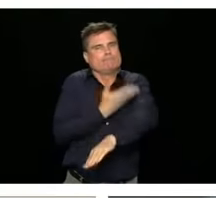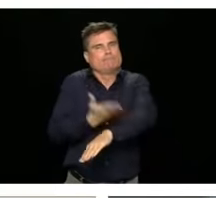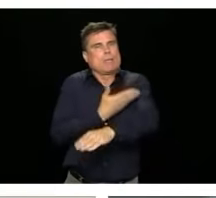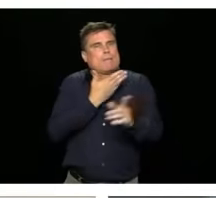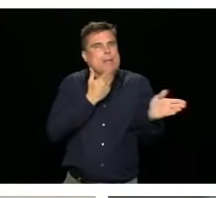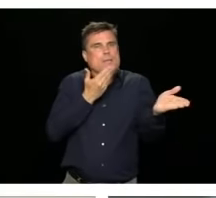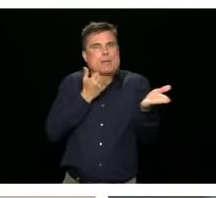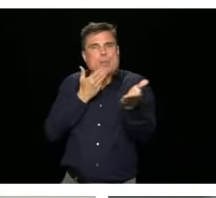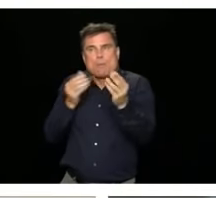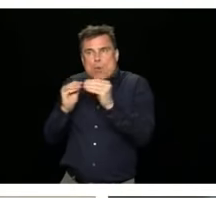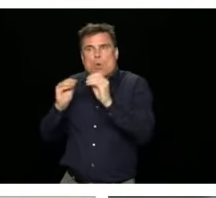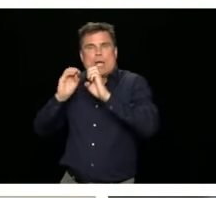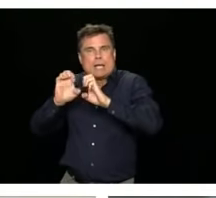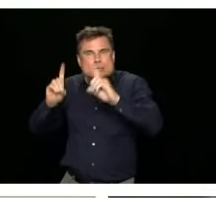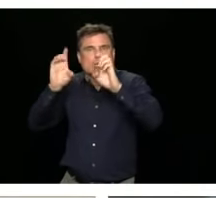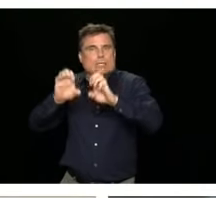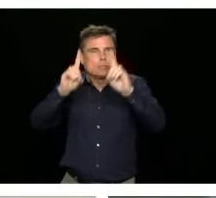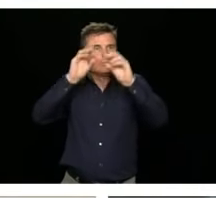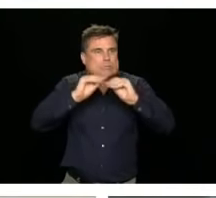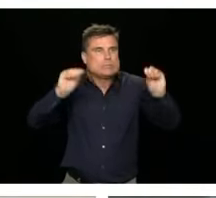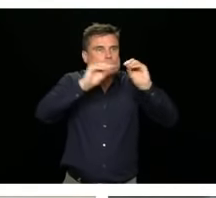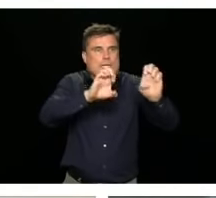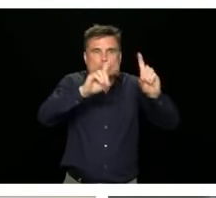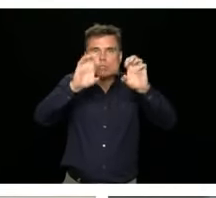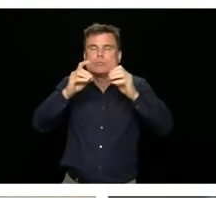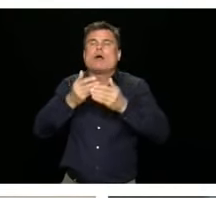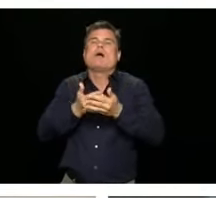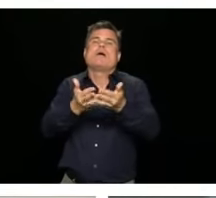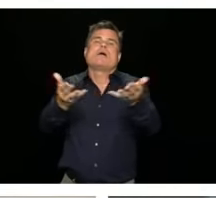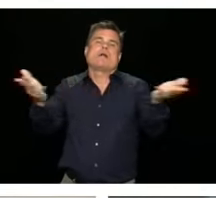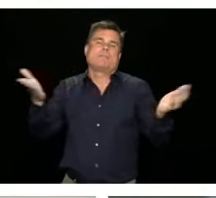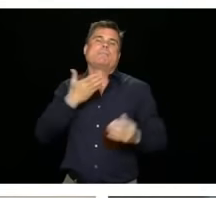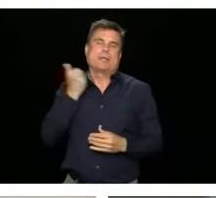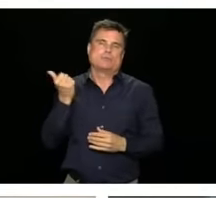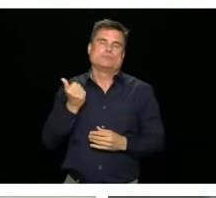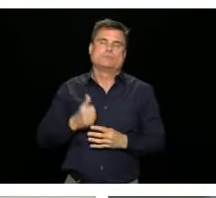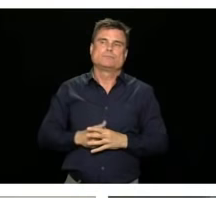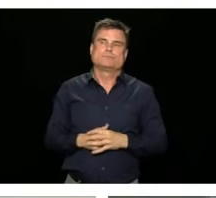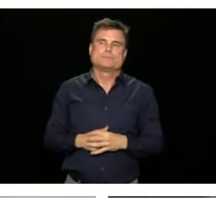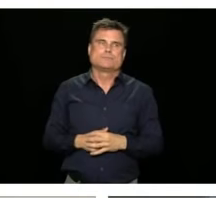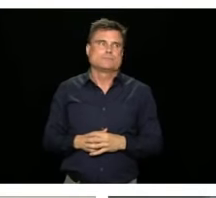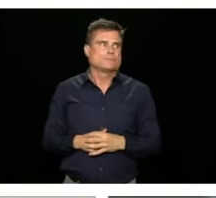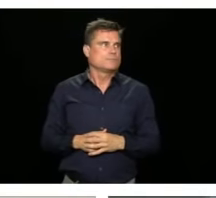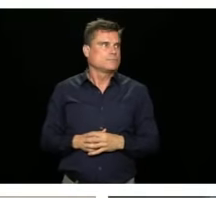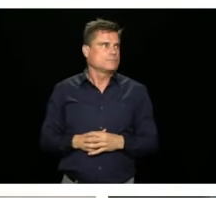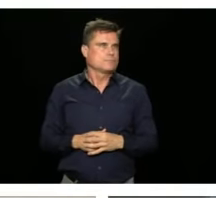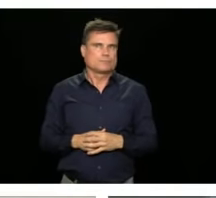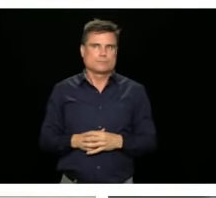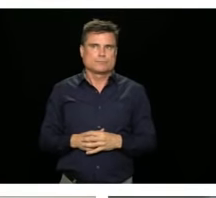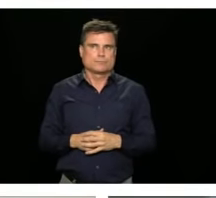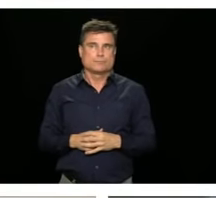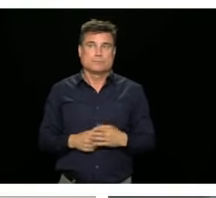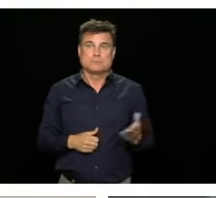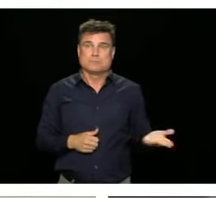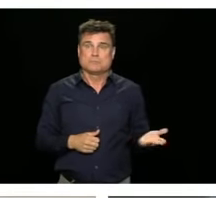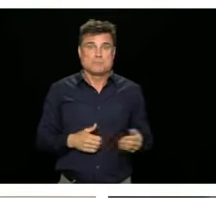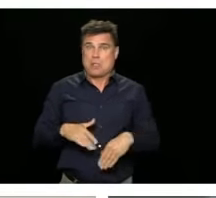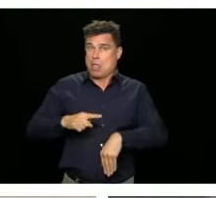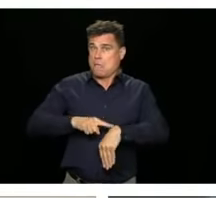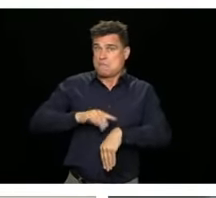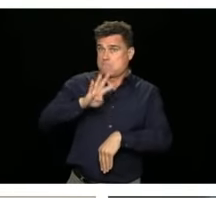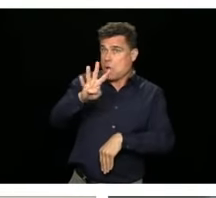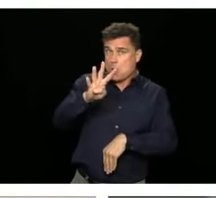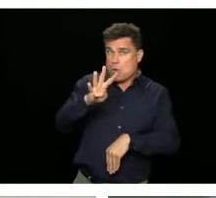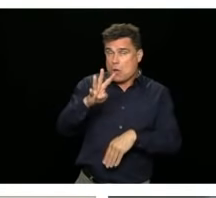in Victoria. We will continue to take questions until 4 p.m., so please keep the questions coming. Our next